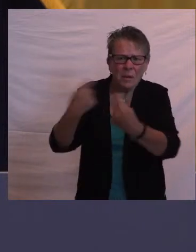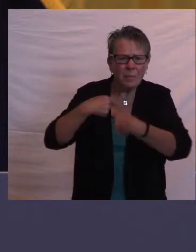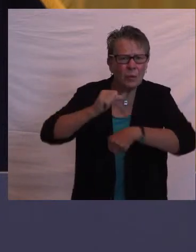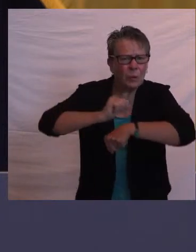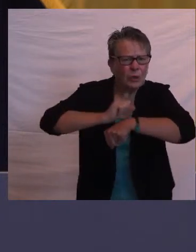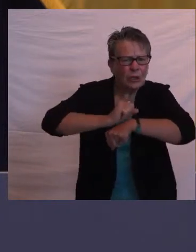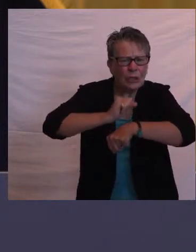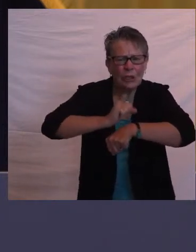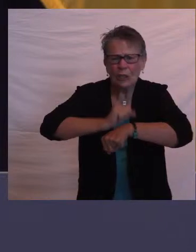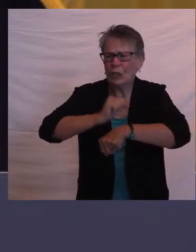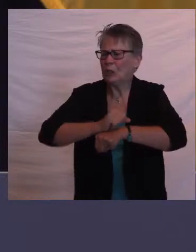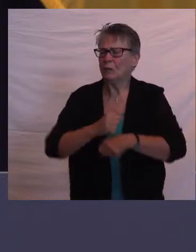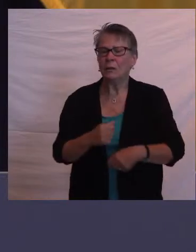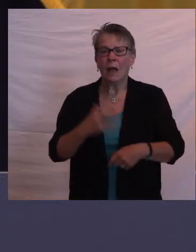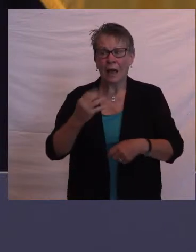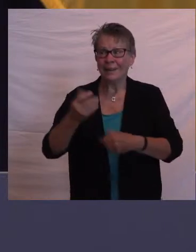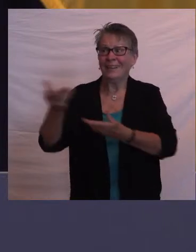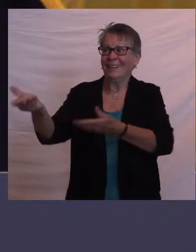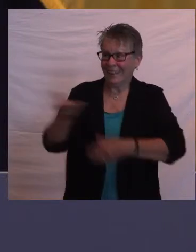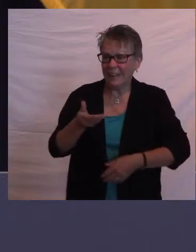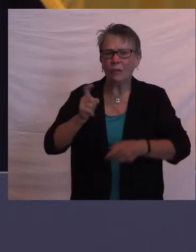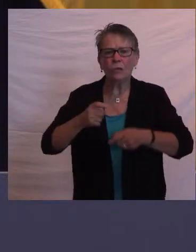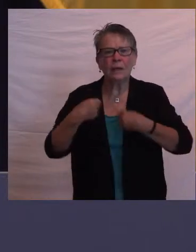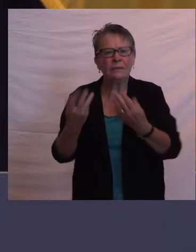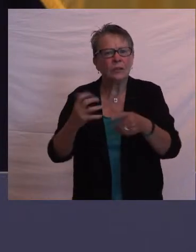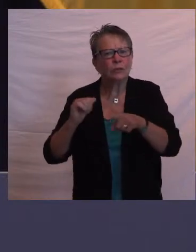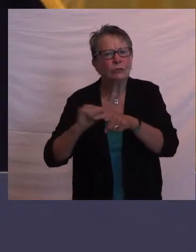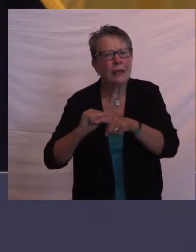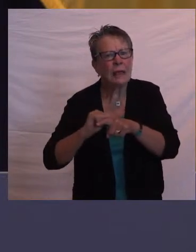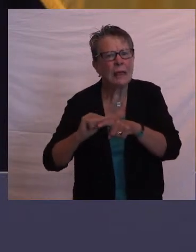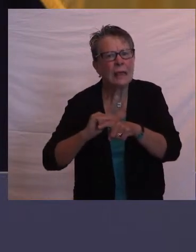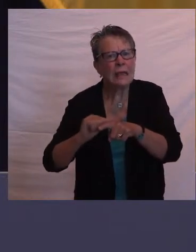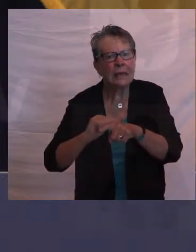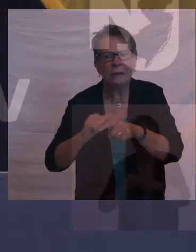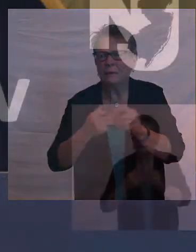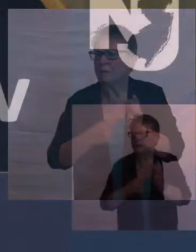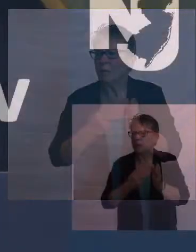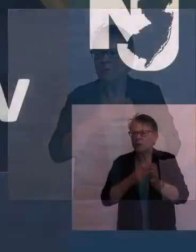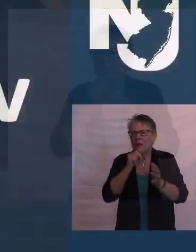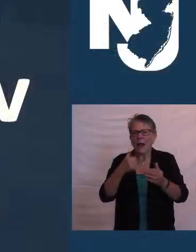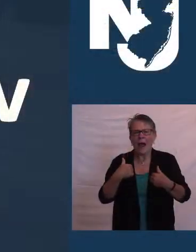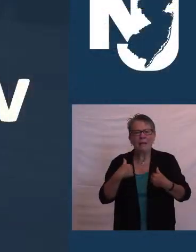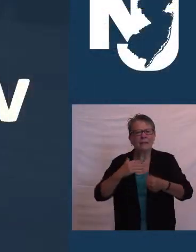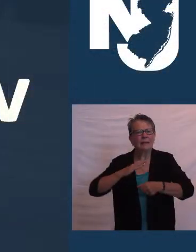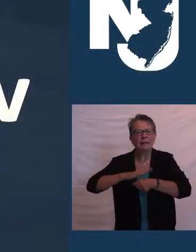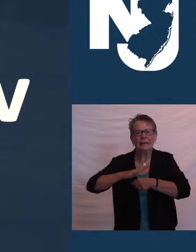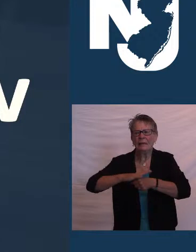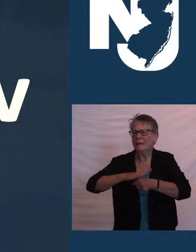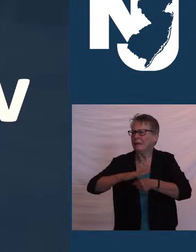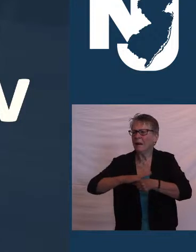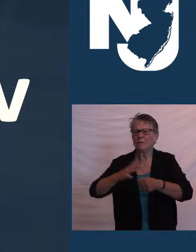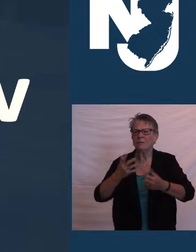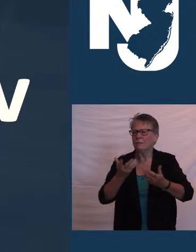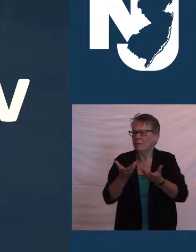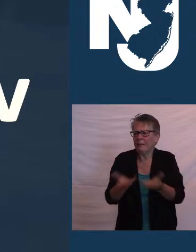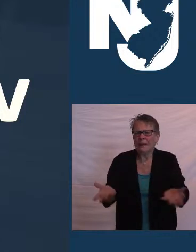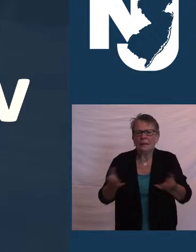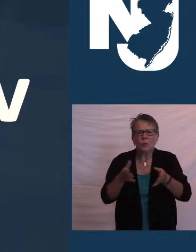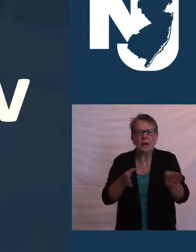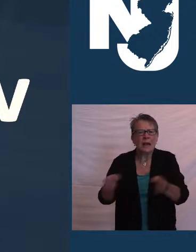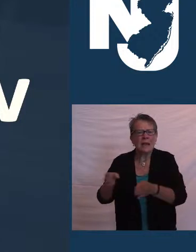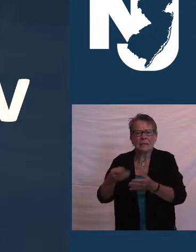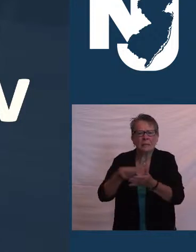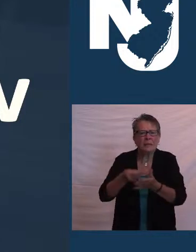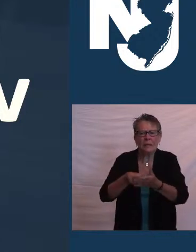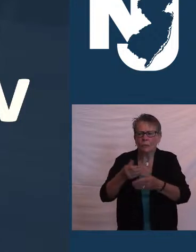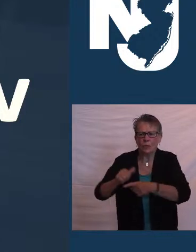combine work and learning. But many small businesses, especially startups, simply do not have the resources to support new